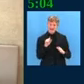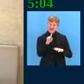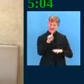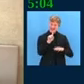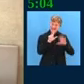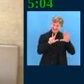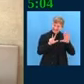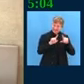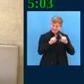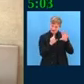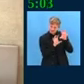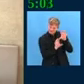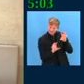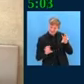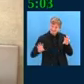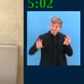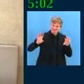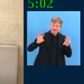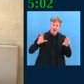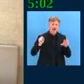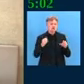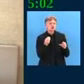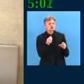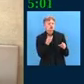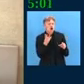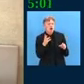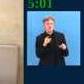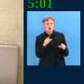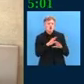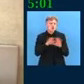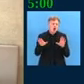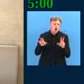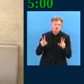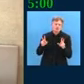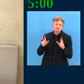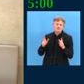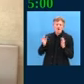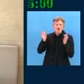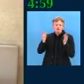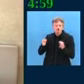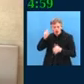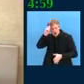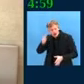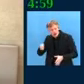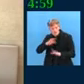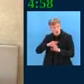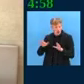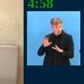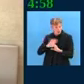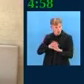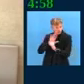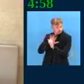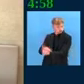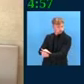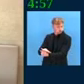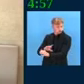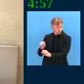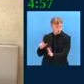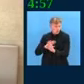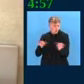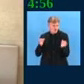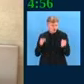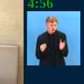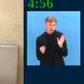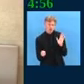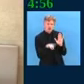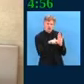9 non-recognized sects, but of course they are not discriminated against. Again, from Morocco